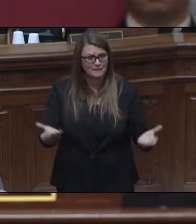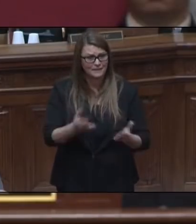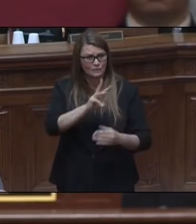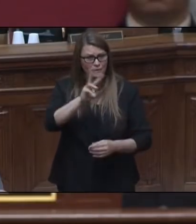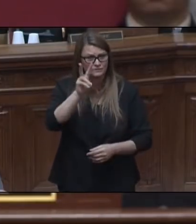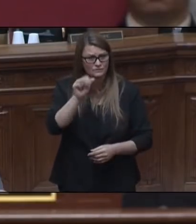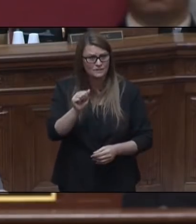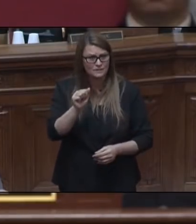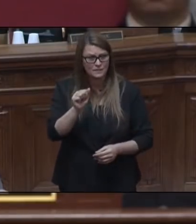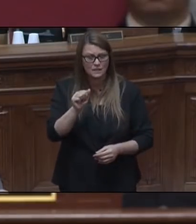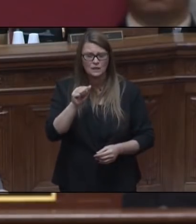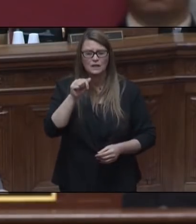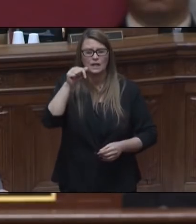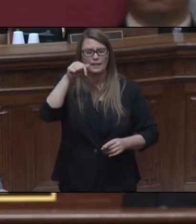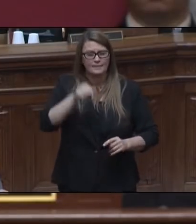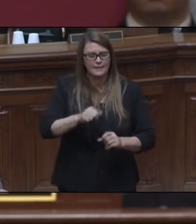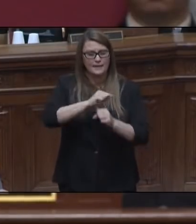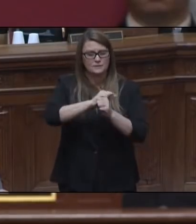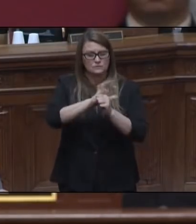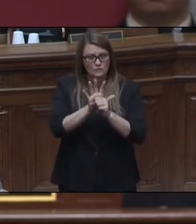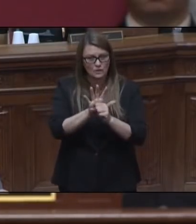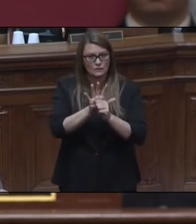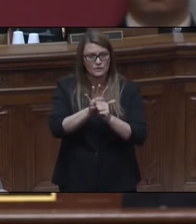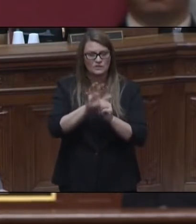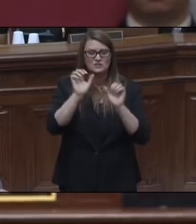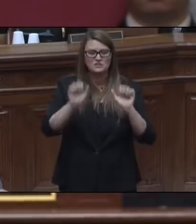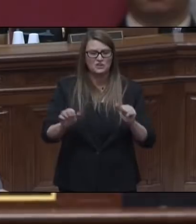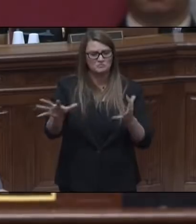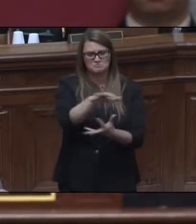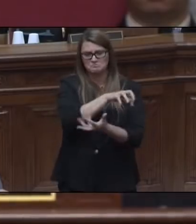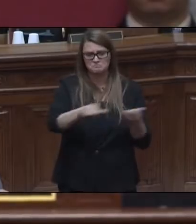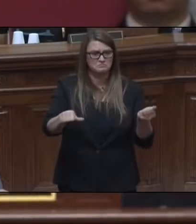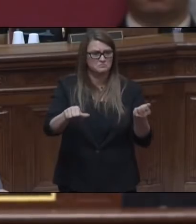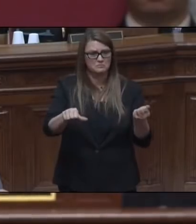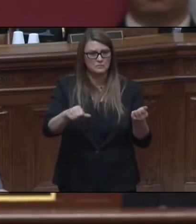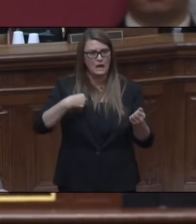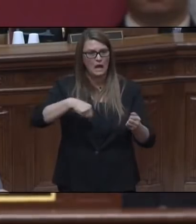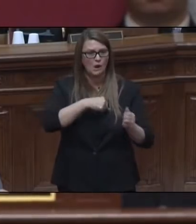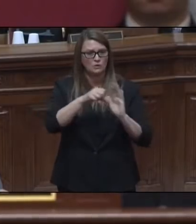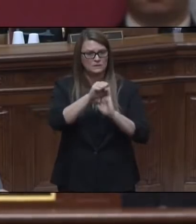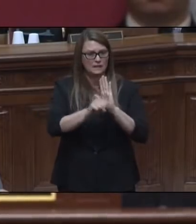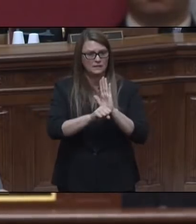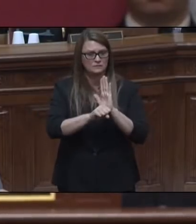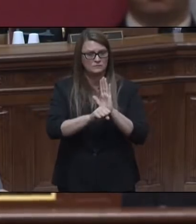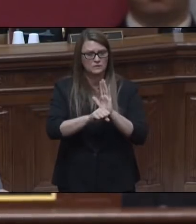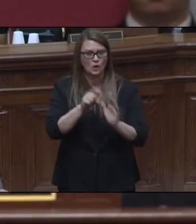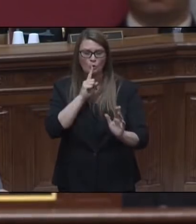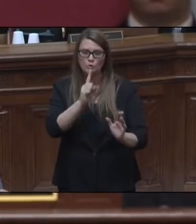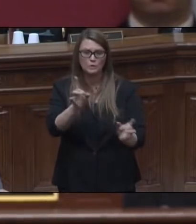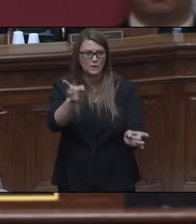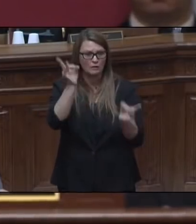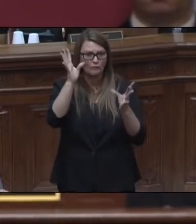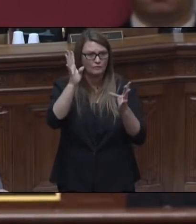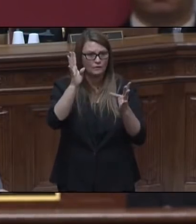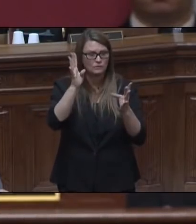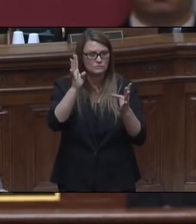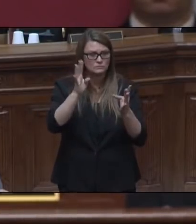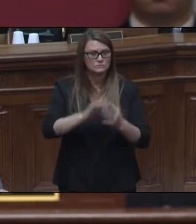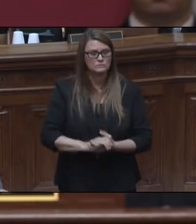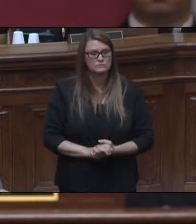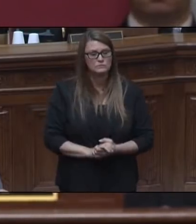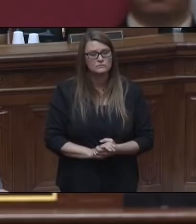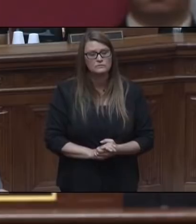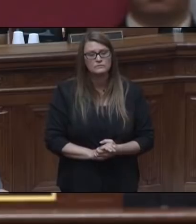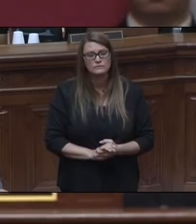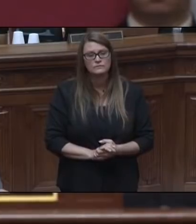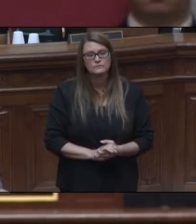citizens, this could have absolutely wiped us out. It could have been really, really bad.